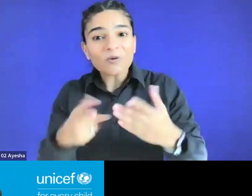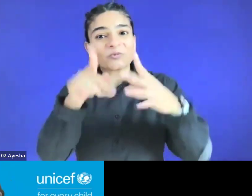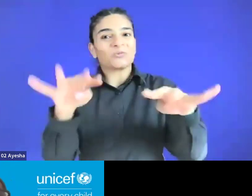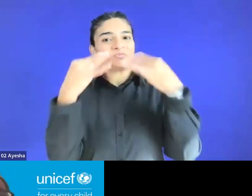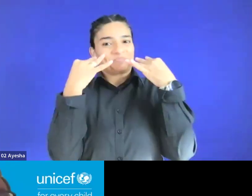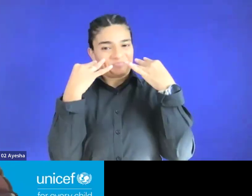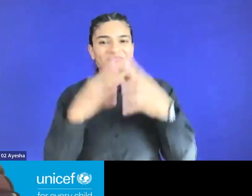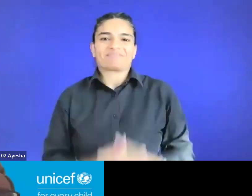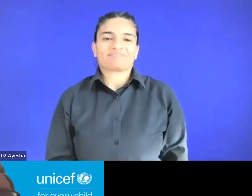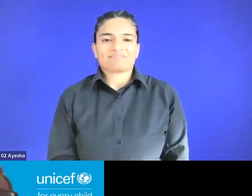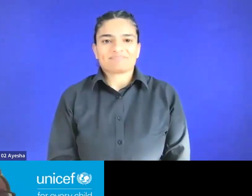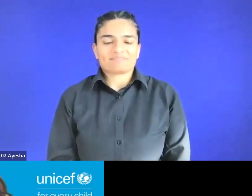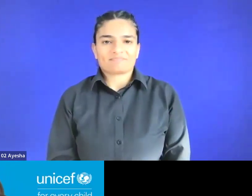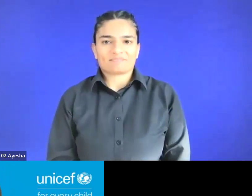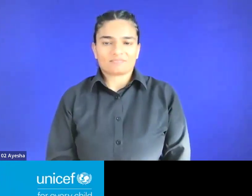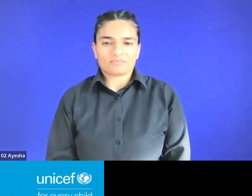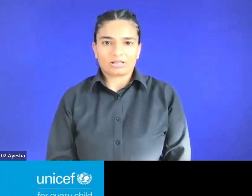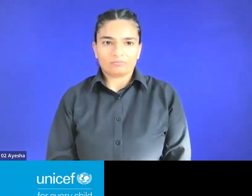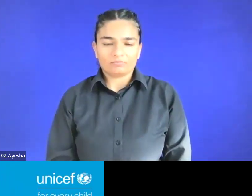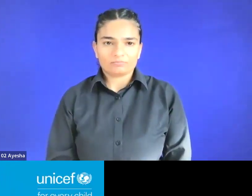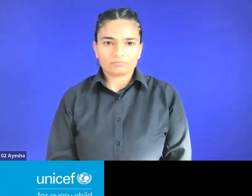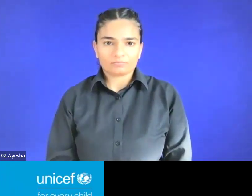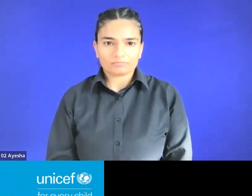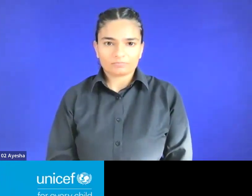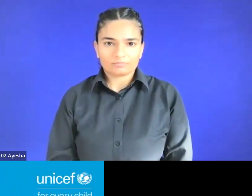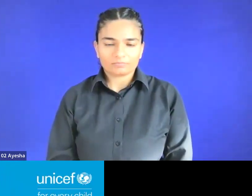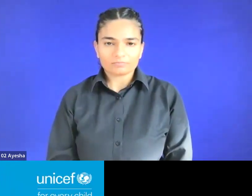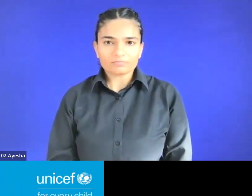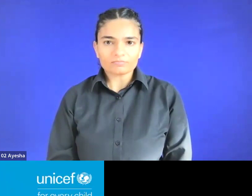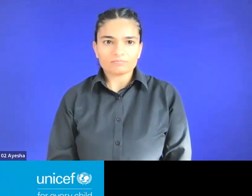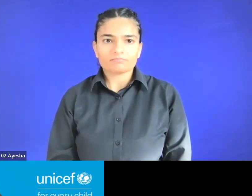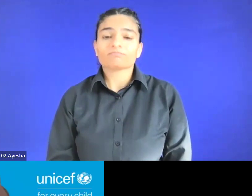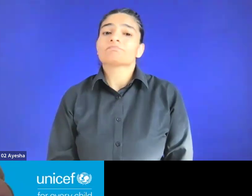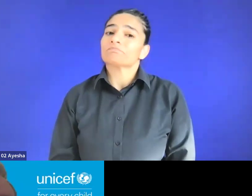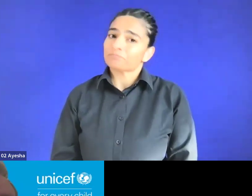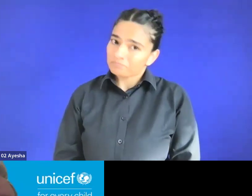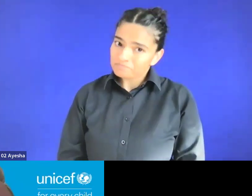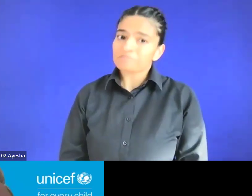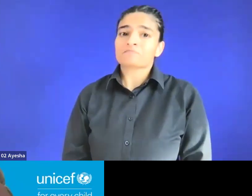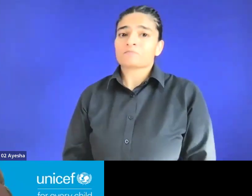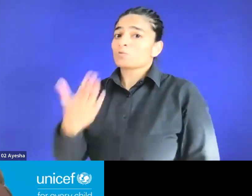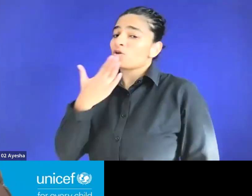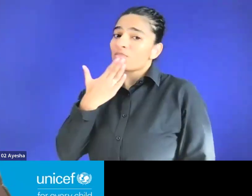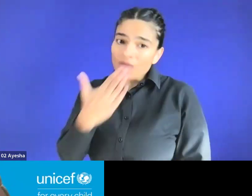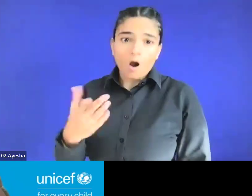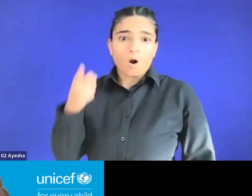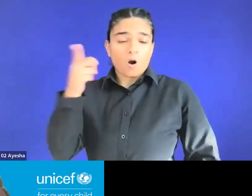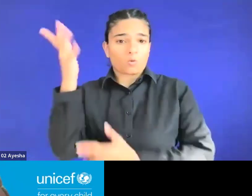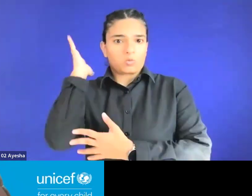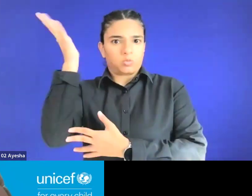Thank you very much, Maia, for this presentation. We have a follow-up